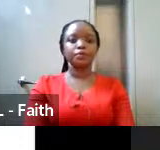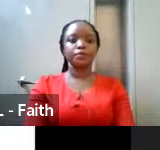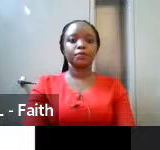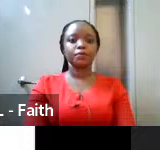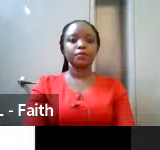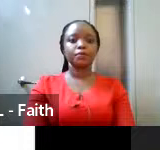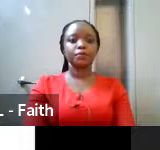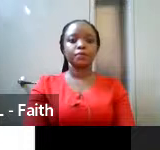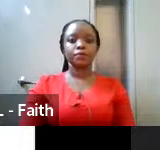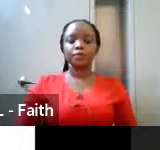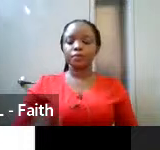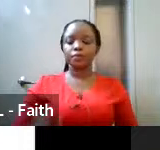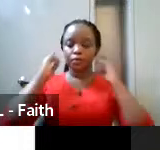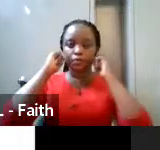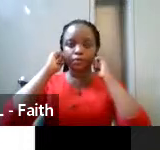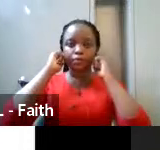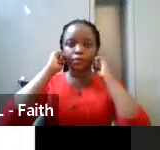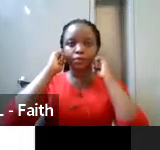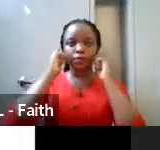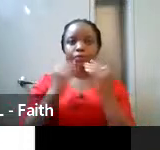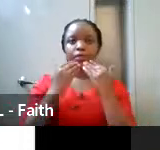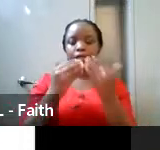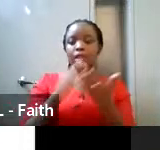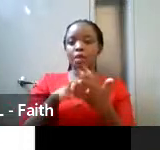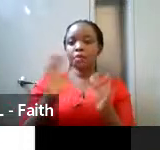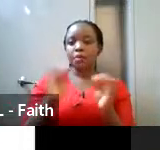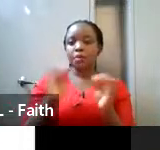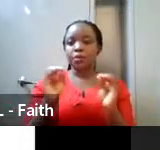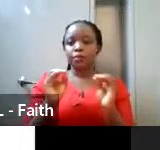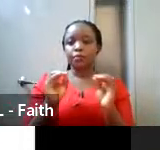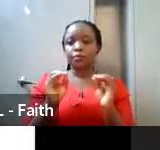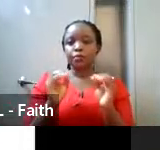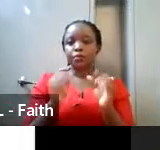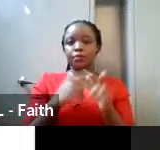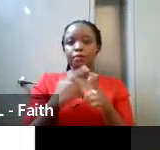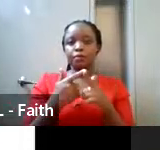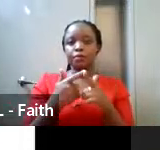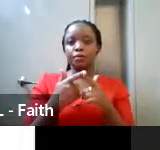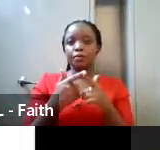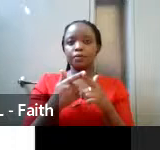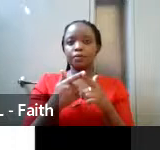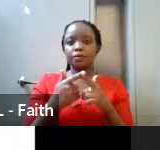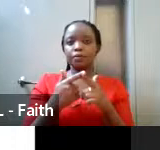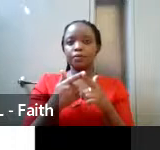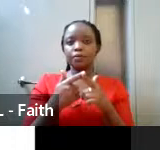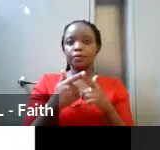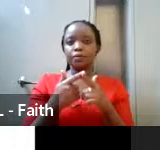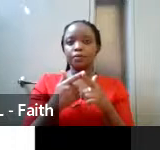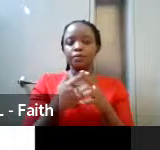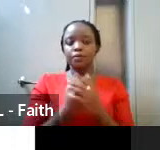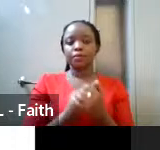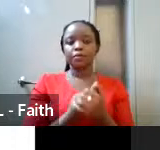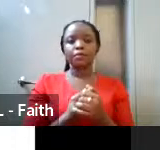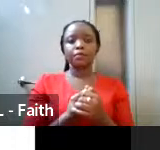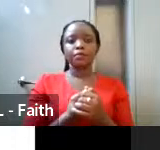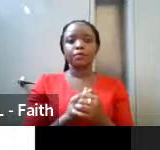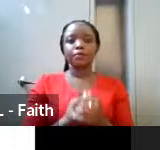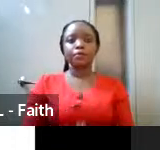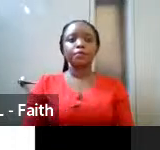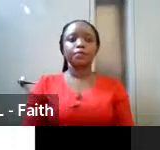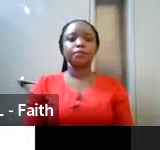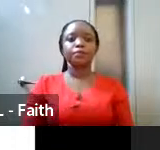if there's no any comment, then one is free to leave. That was it for today.